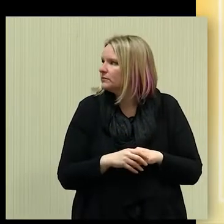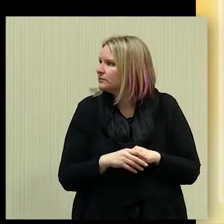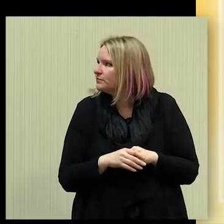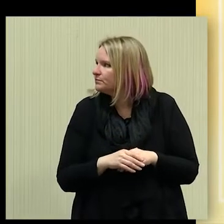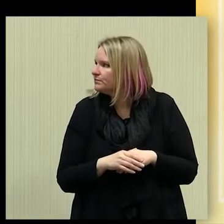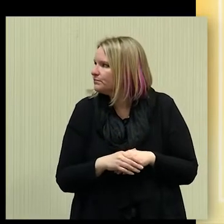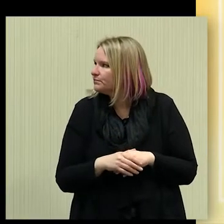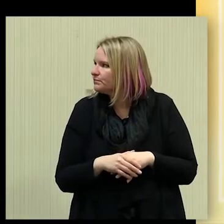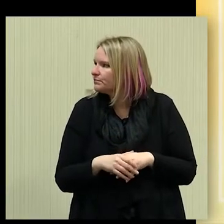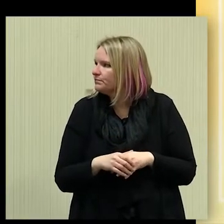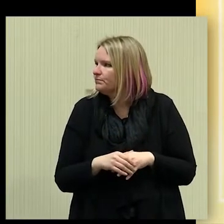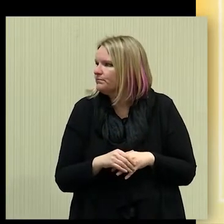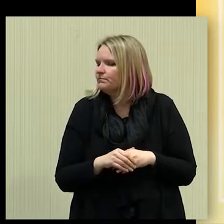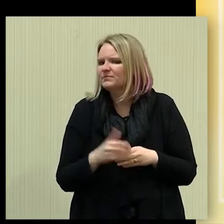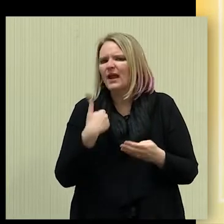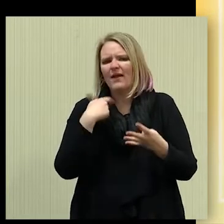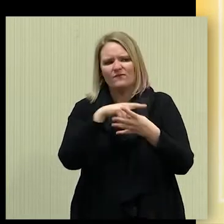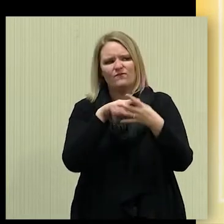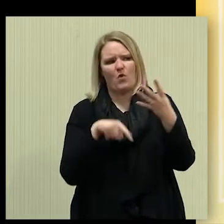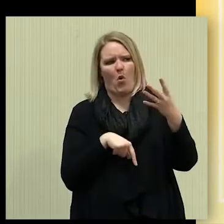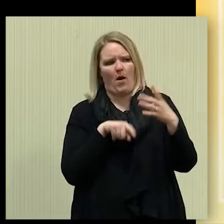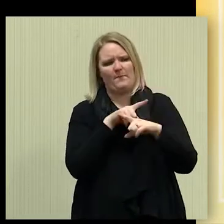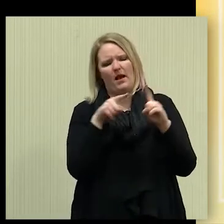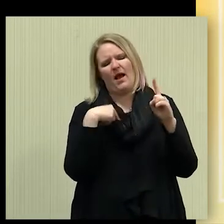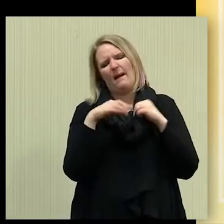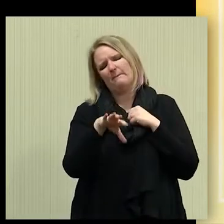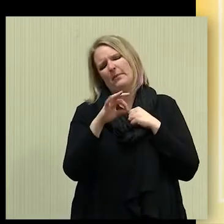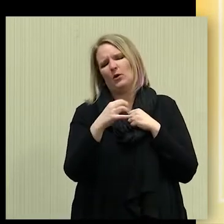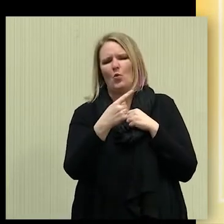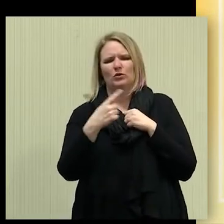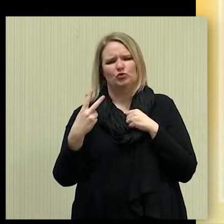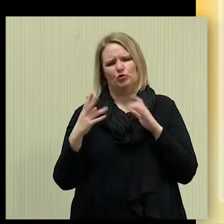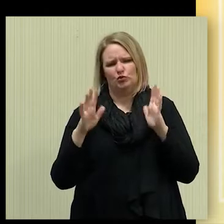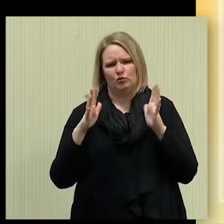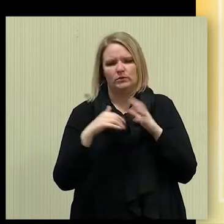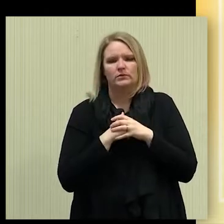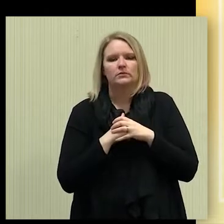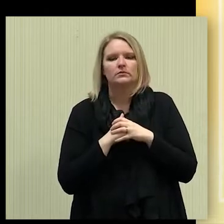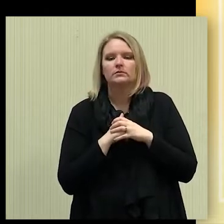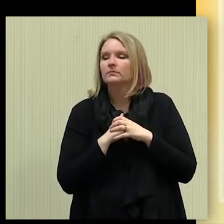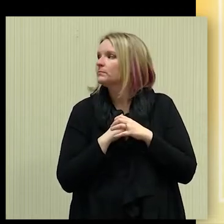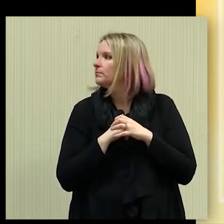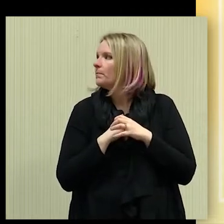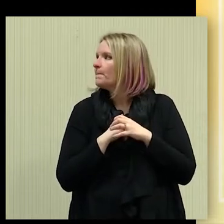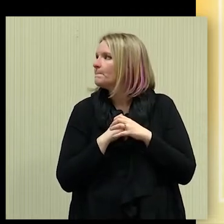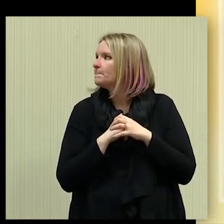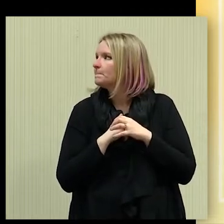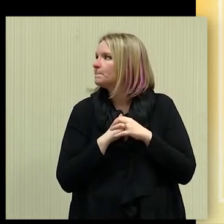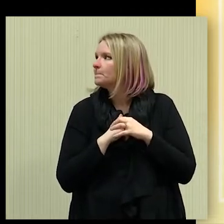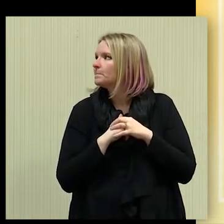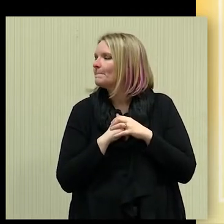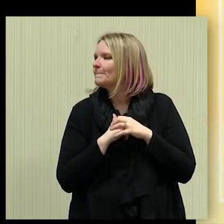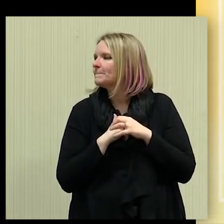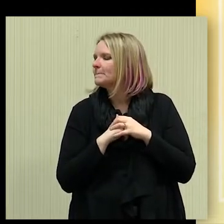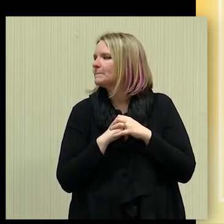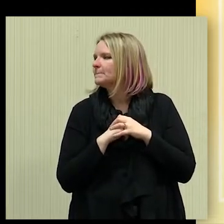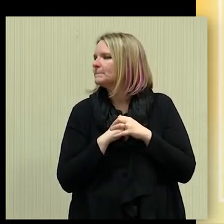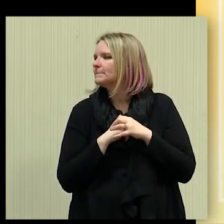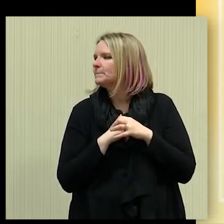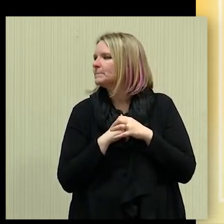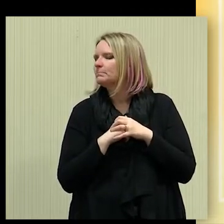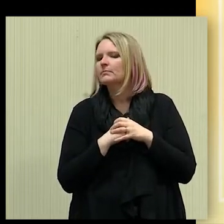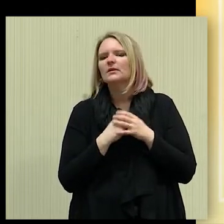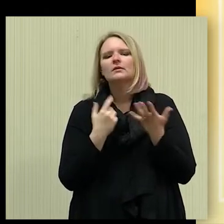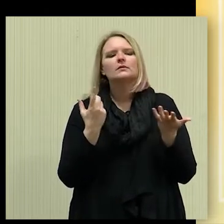Okay, I want to just do, I have 4 of these here, but I think we'll just do 1 or 2 of these. So I want you to think about